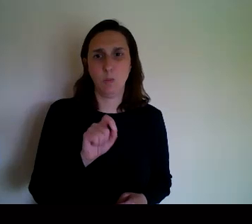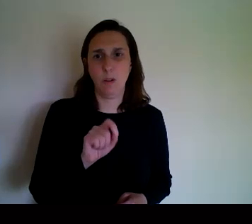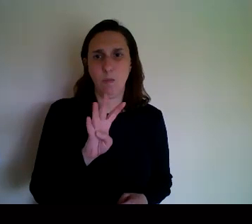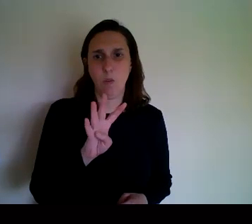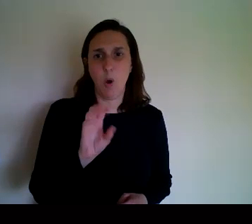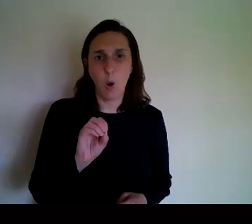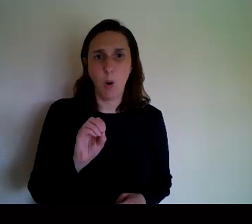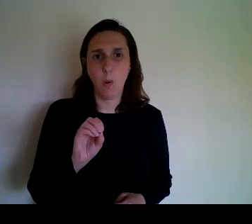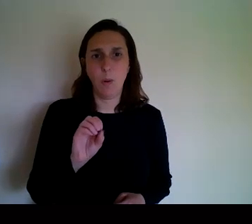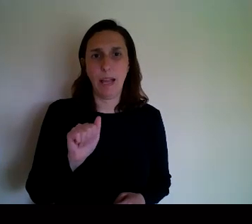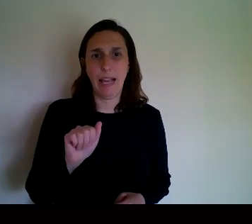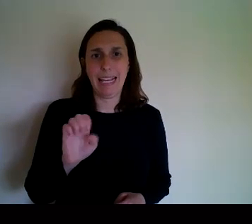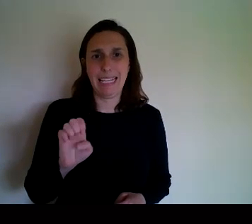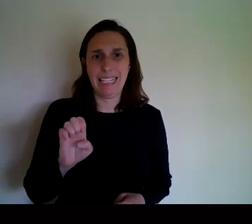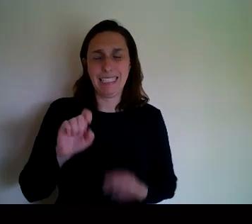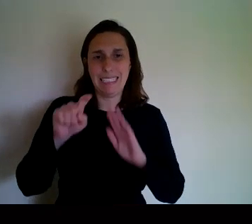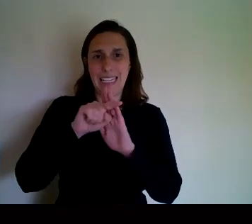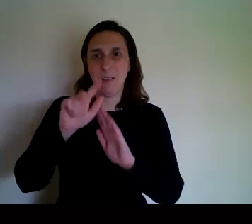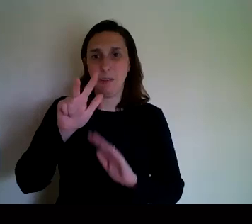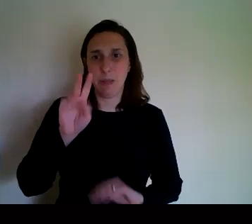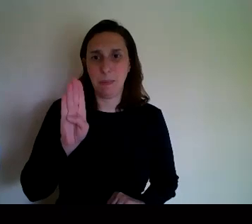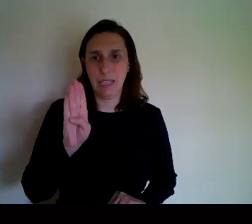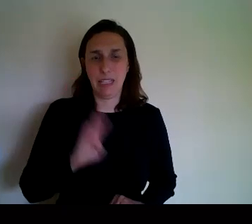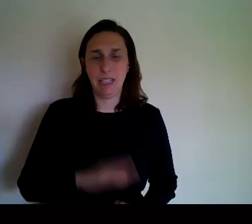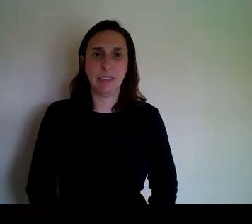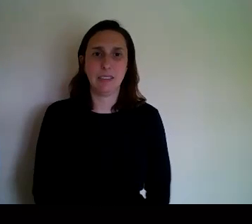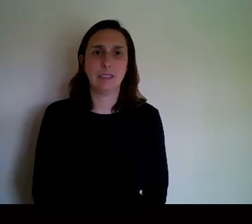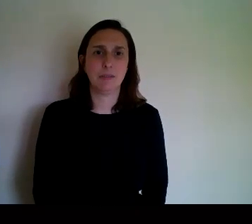a e to the negative 3b.